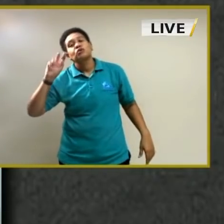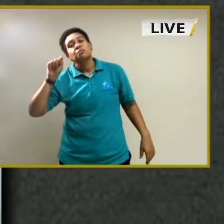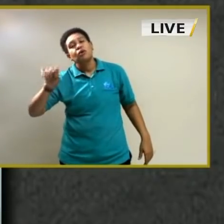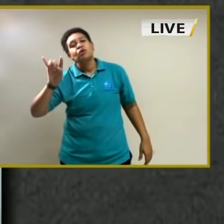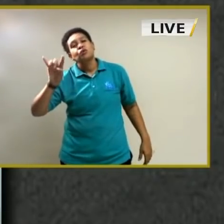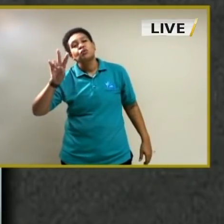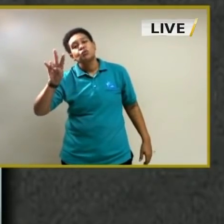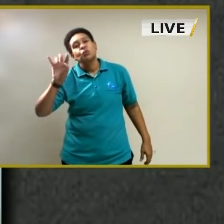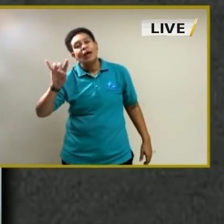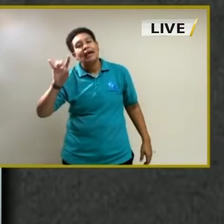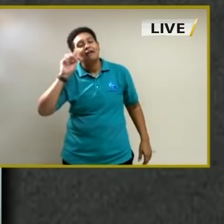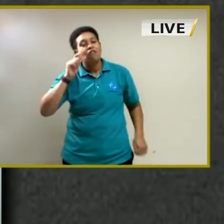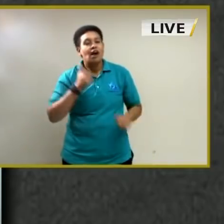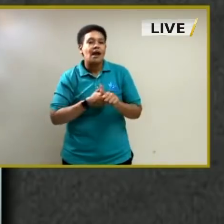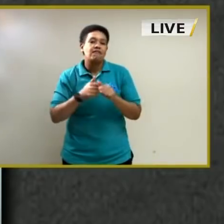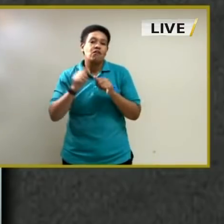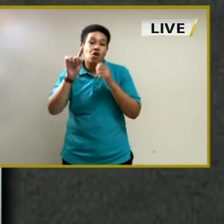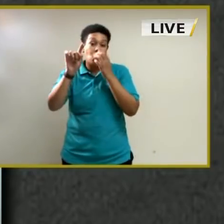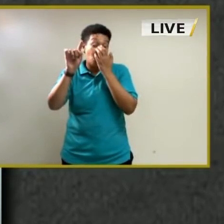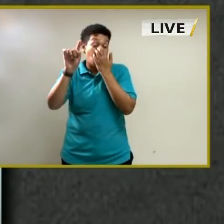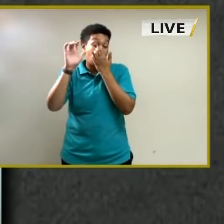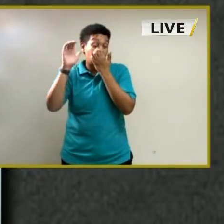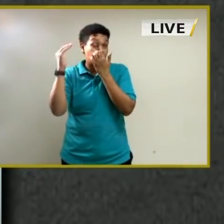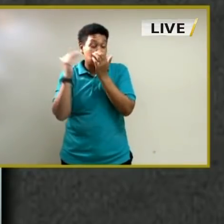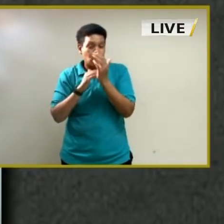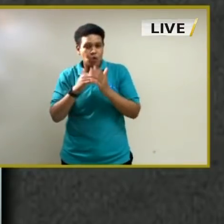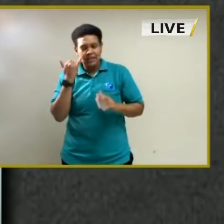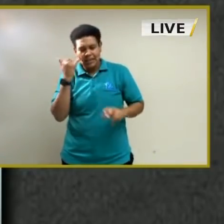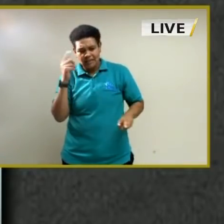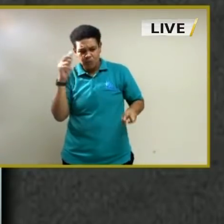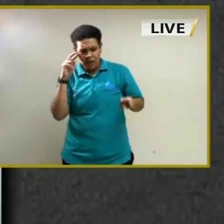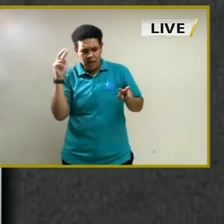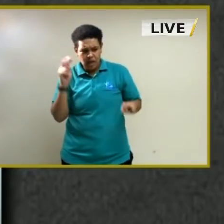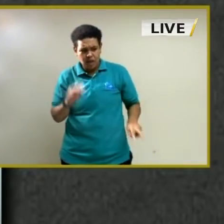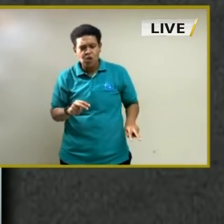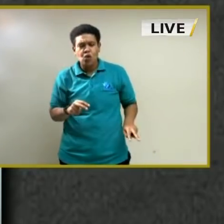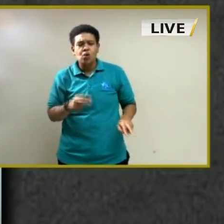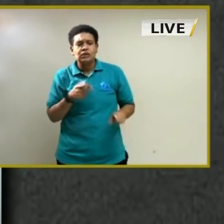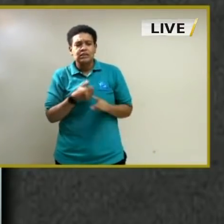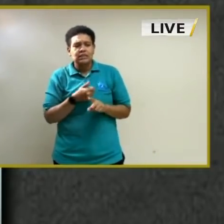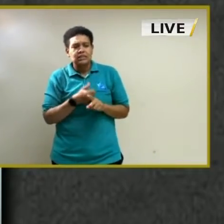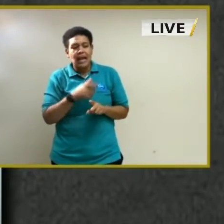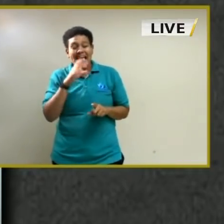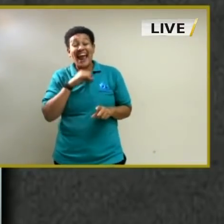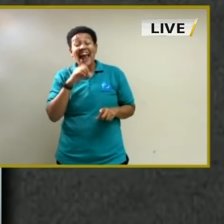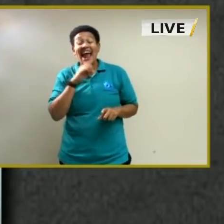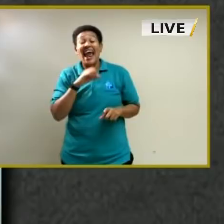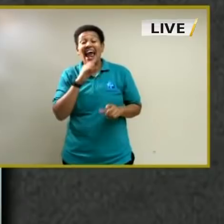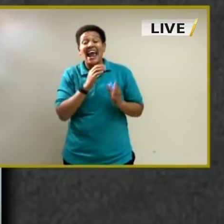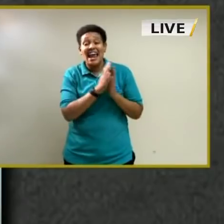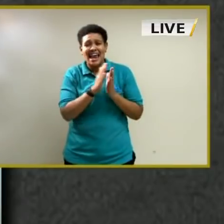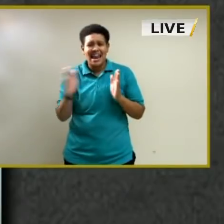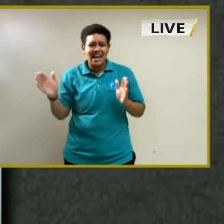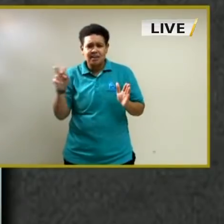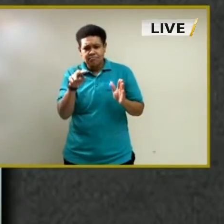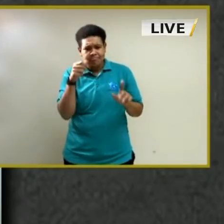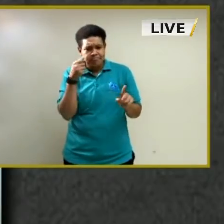per 100,000. If we look at the ages that